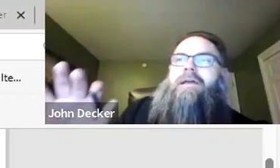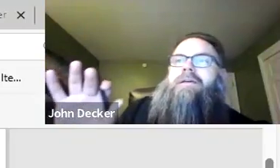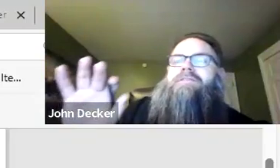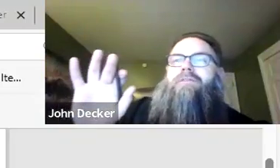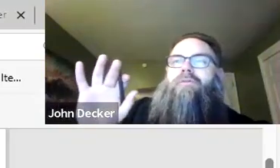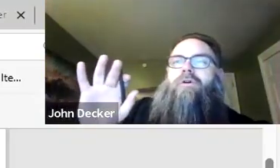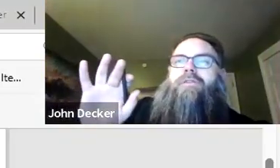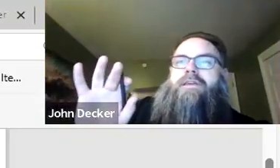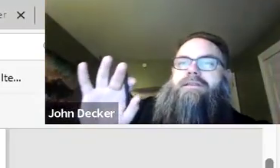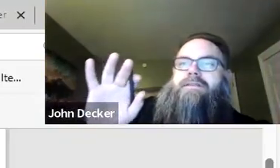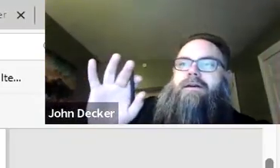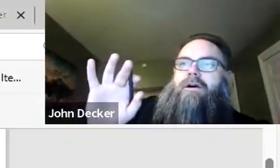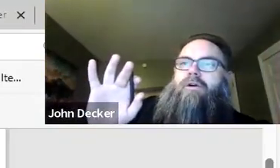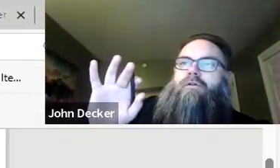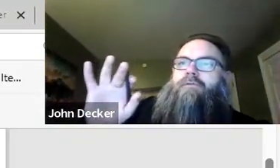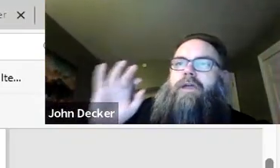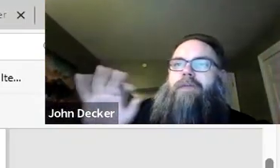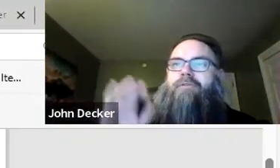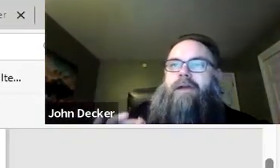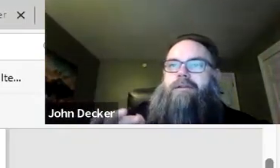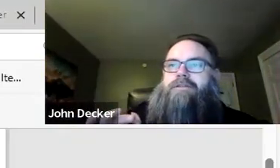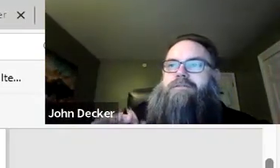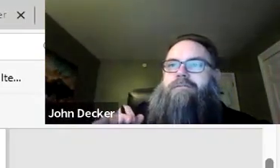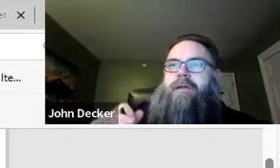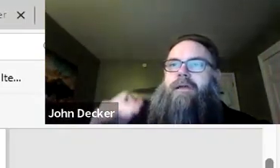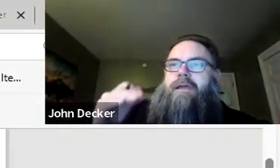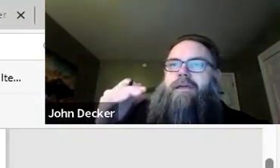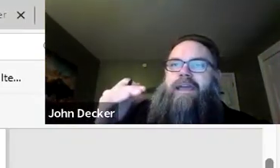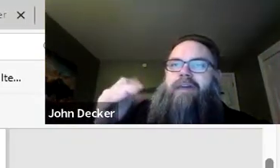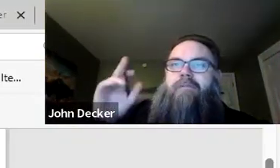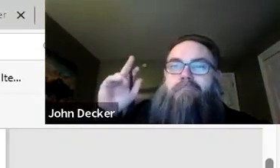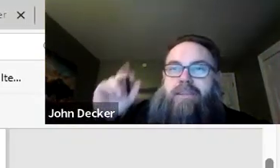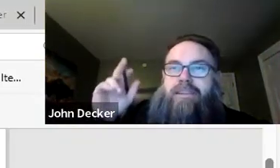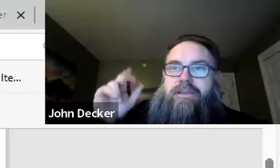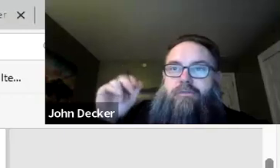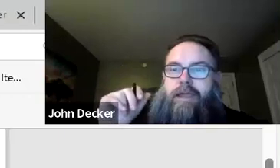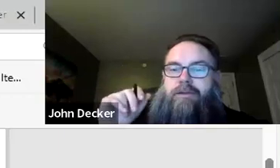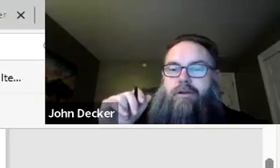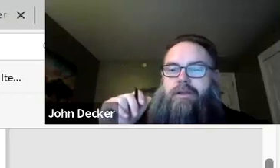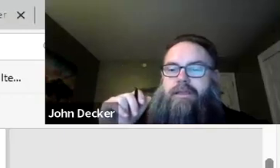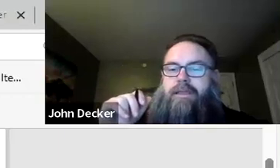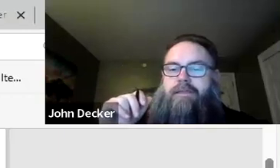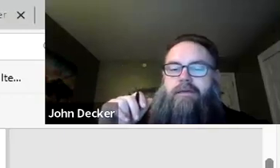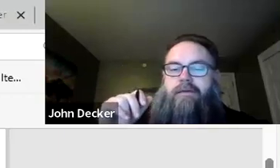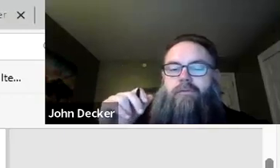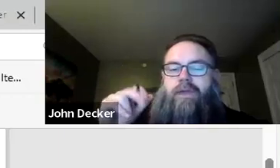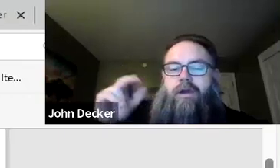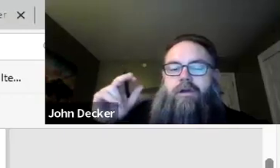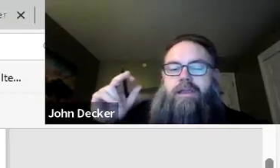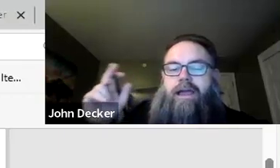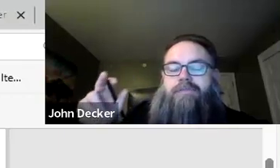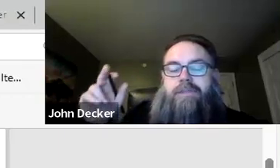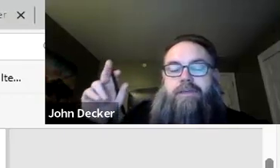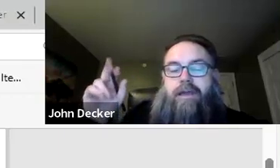Excuse me. So for these 048 providers, if they have a monthly rate currently,